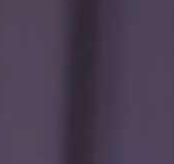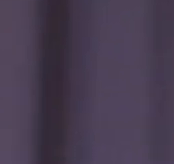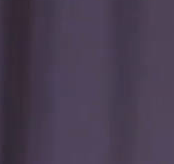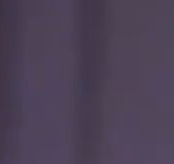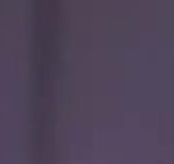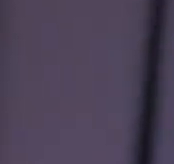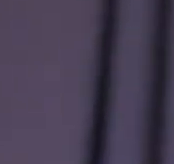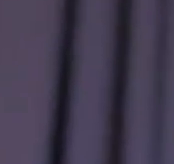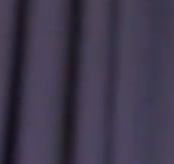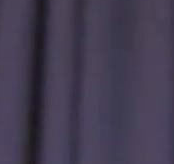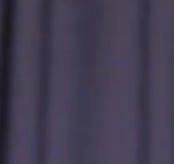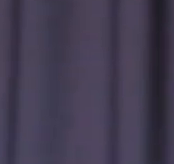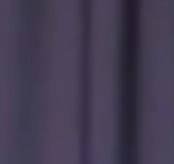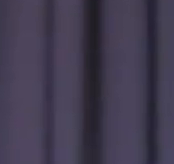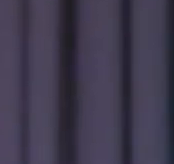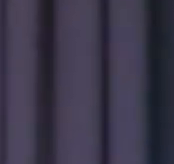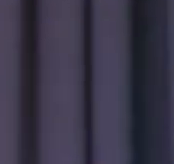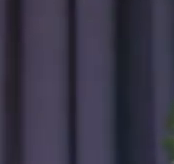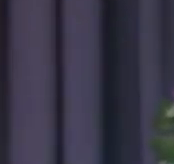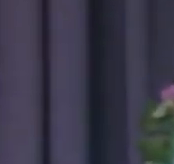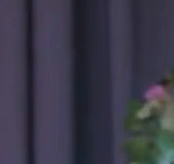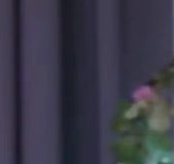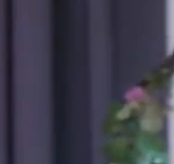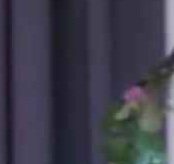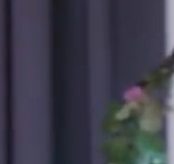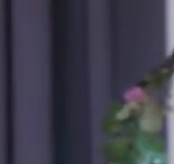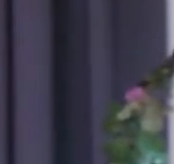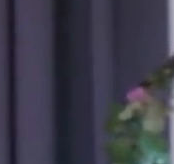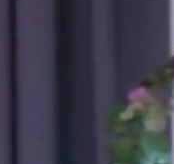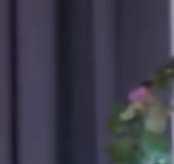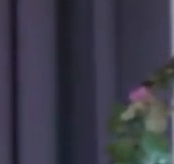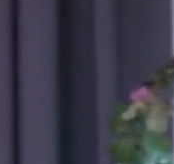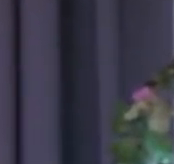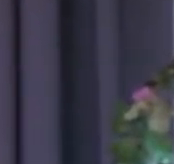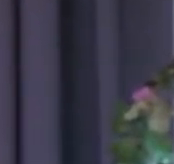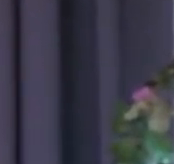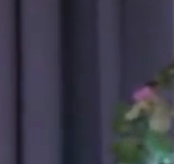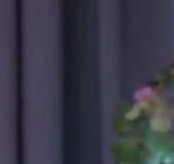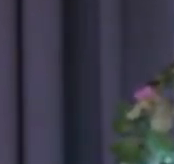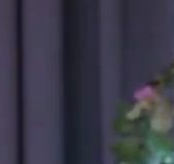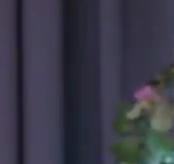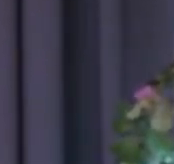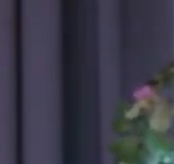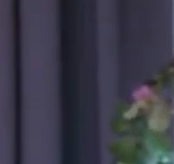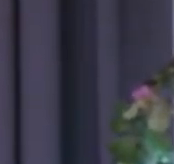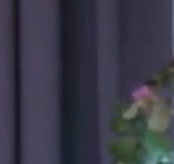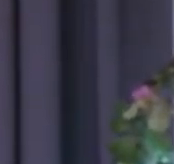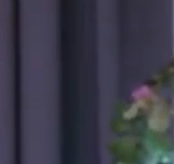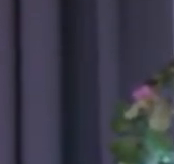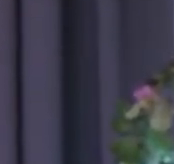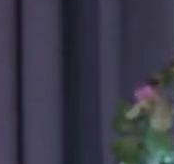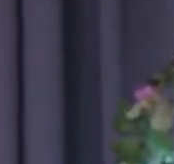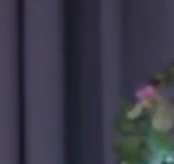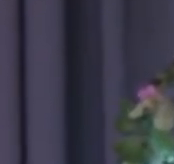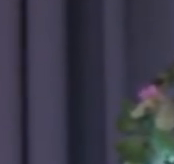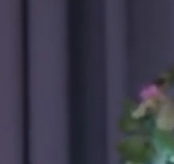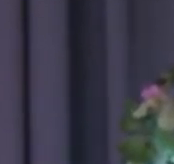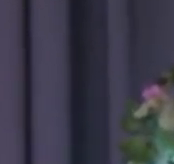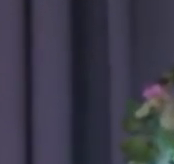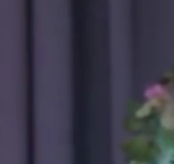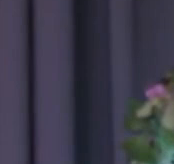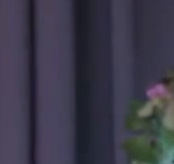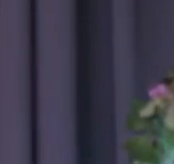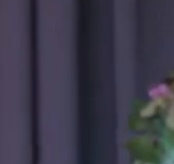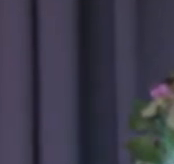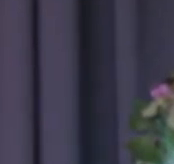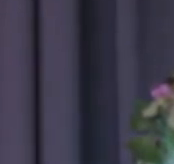Kandachi of Ethiopia. She was a woman who was a baller and a shot caller. She was large and in charge, and she oversaw a lot of